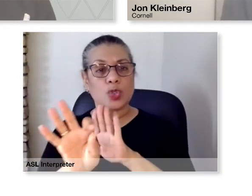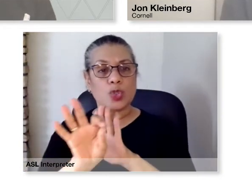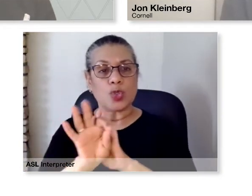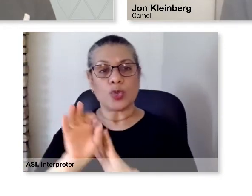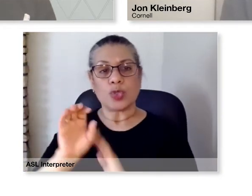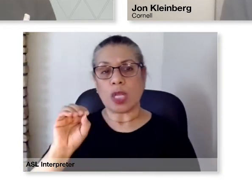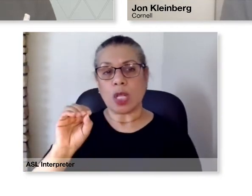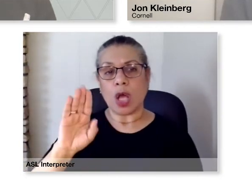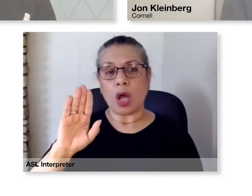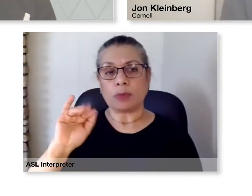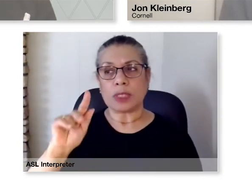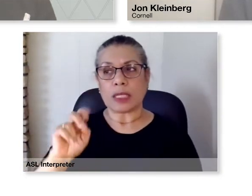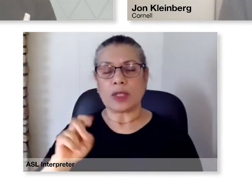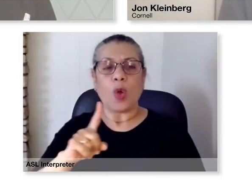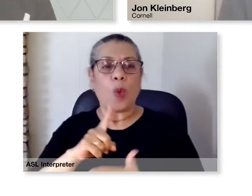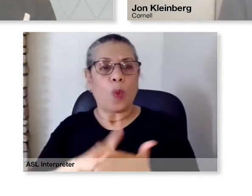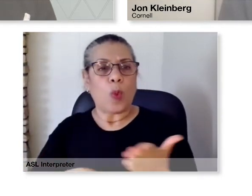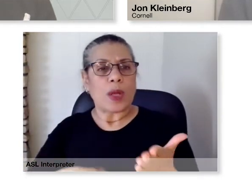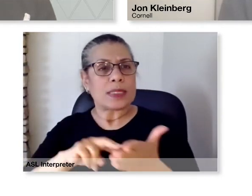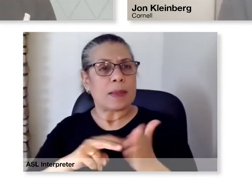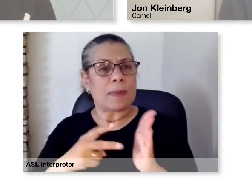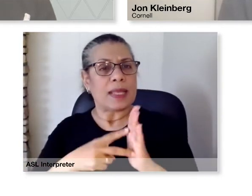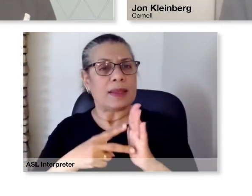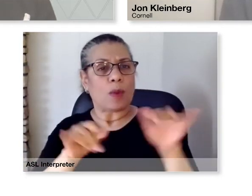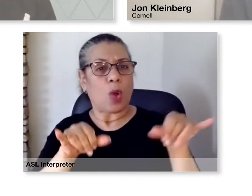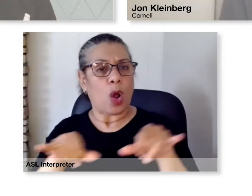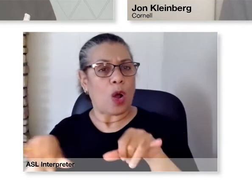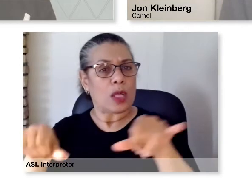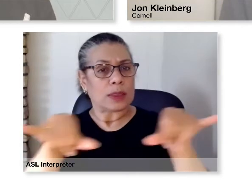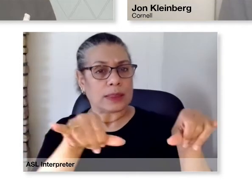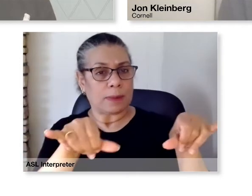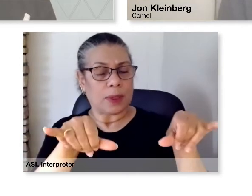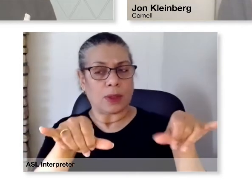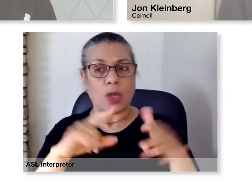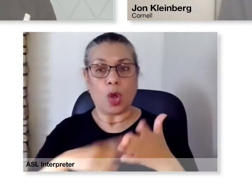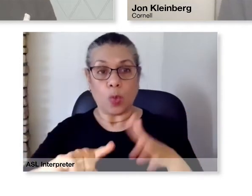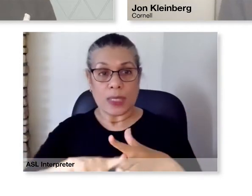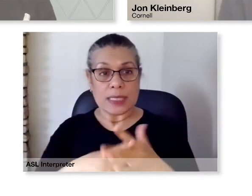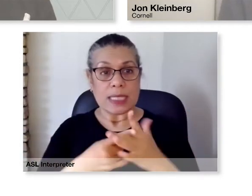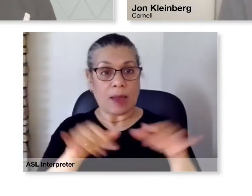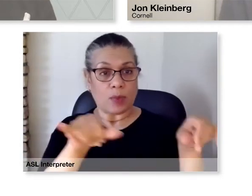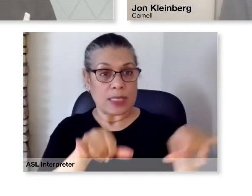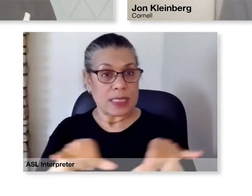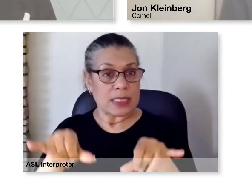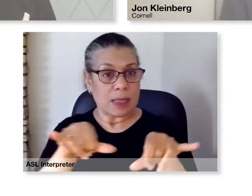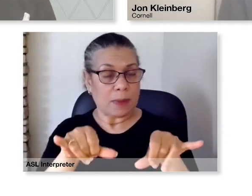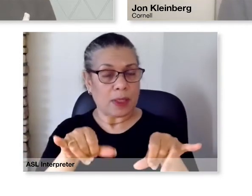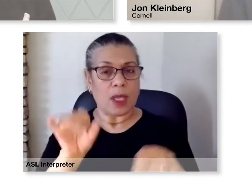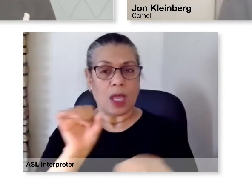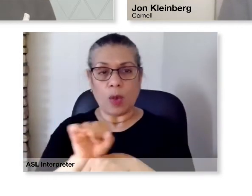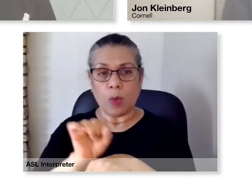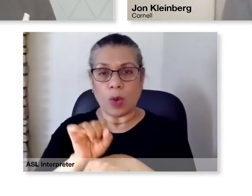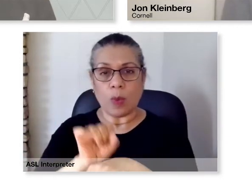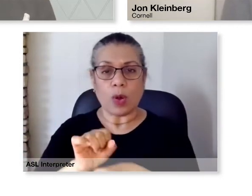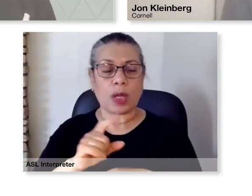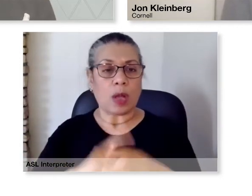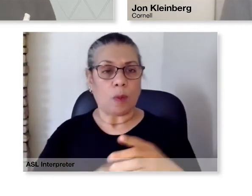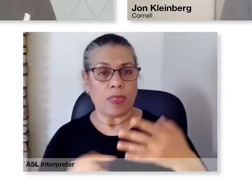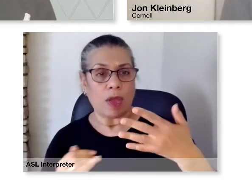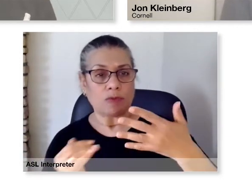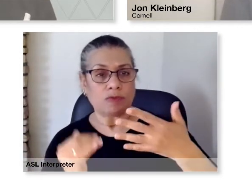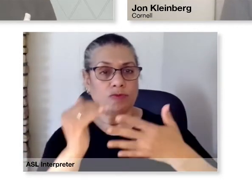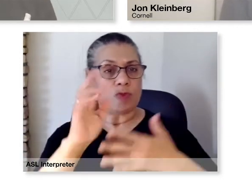for people to be similar? And we often say we start from this similarity metric, and then we put a lot of work into the clustering or the ranking. But of